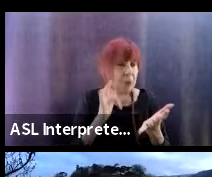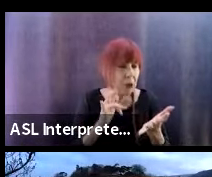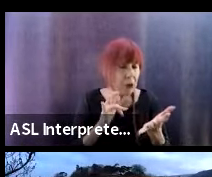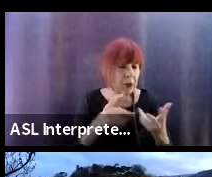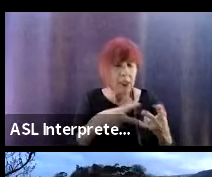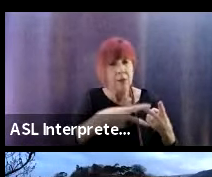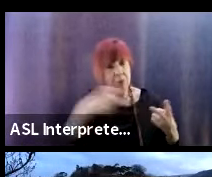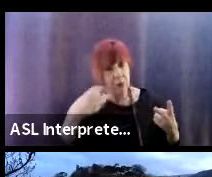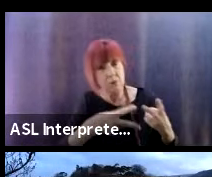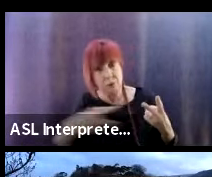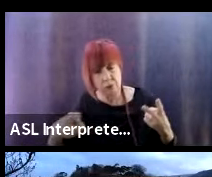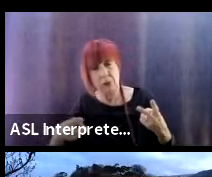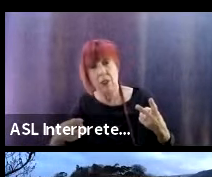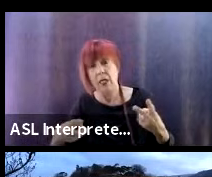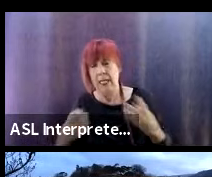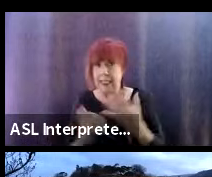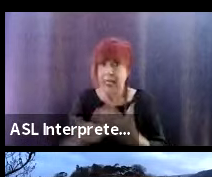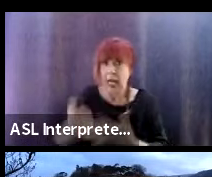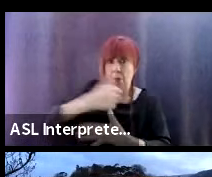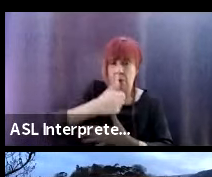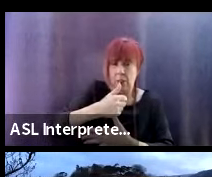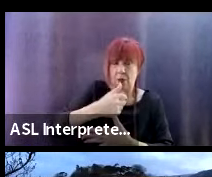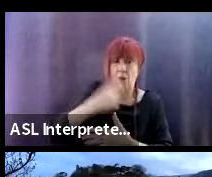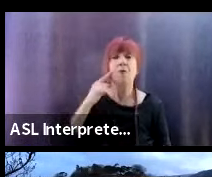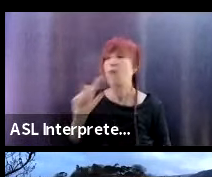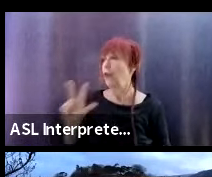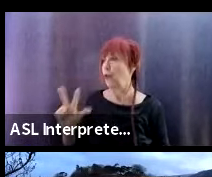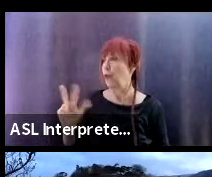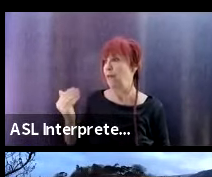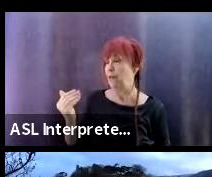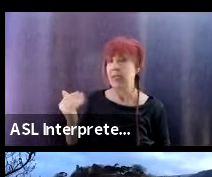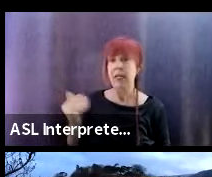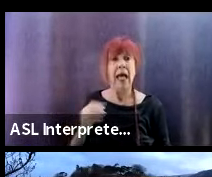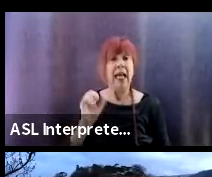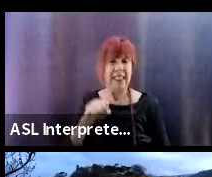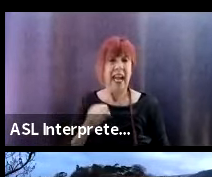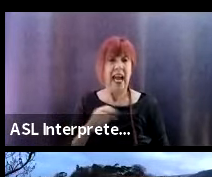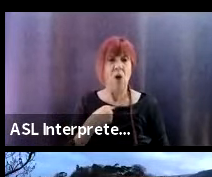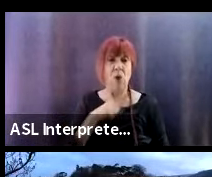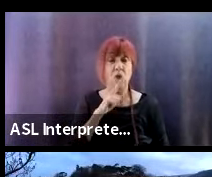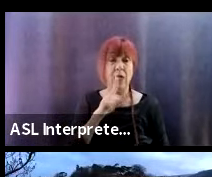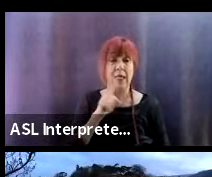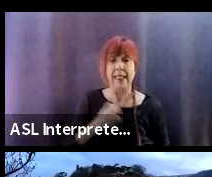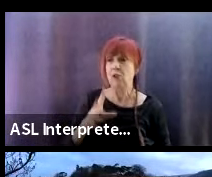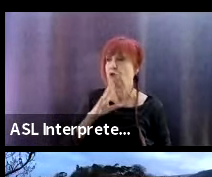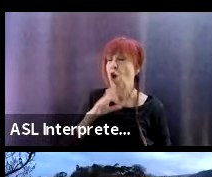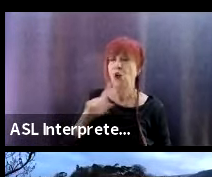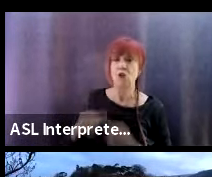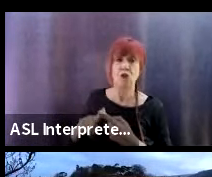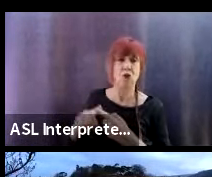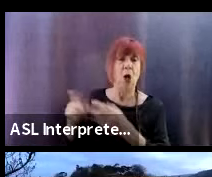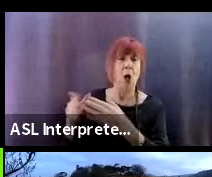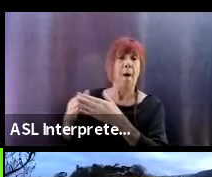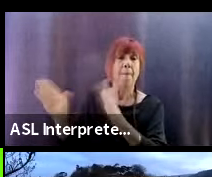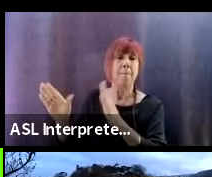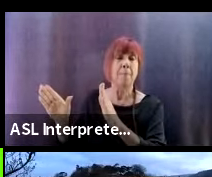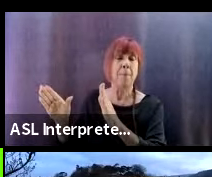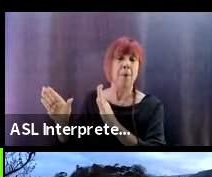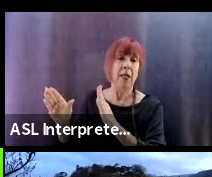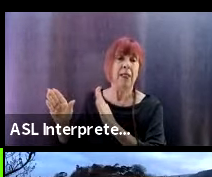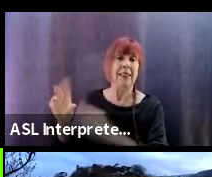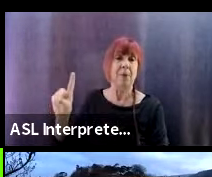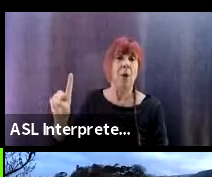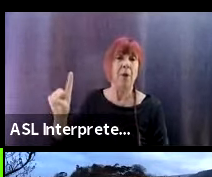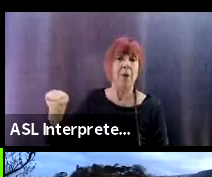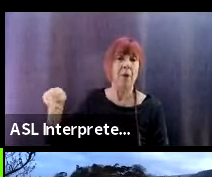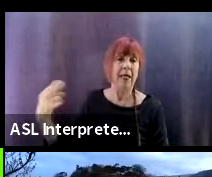disabled individuals. For the 315. Okay. Yeah, we really should defer to our colleagues at the Department of Public Health on eligibility questions. So, and I think just